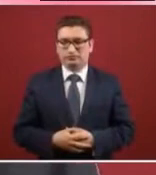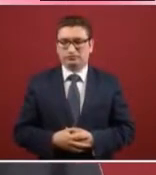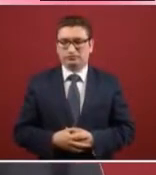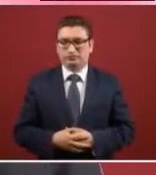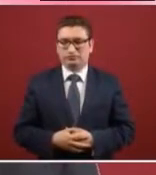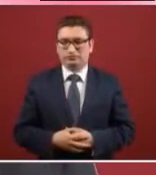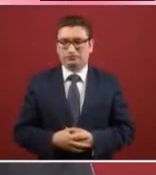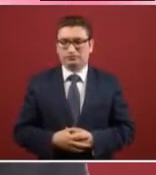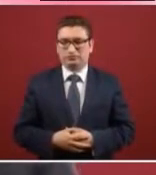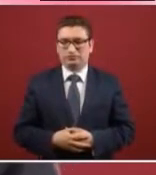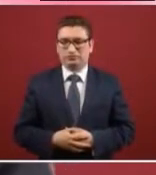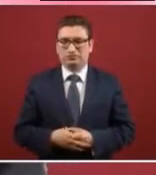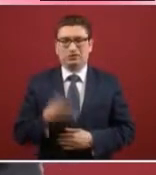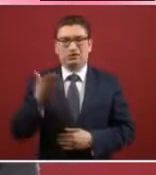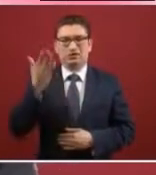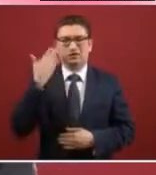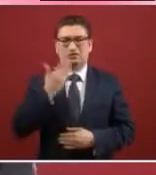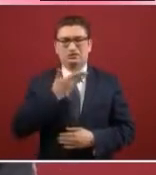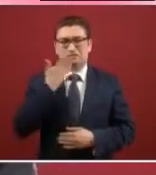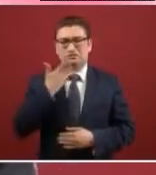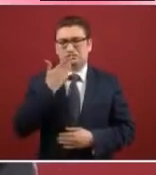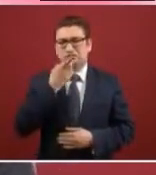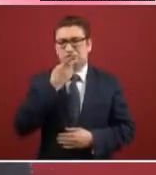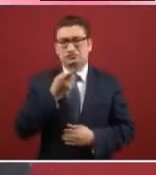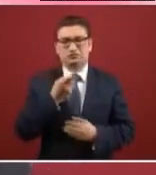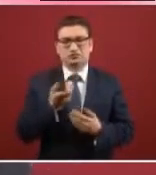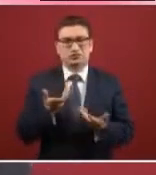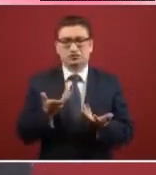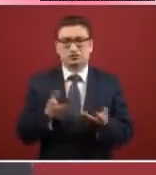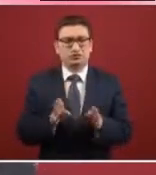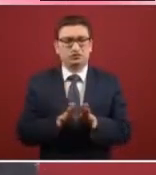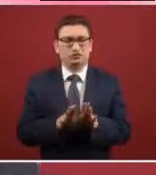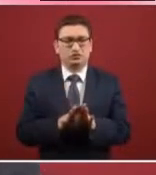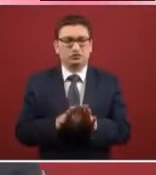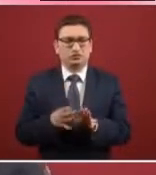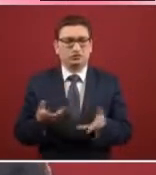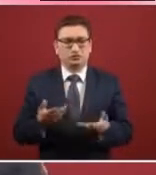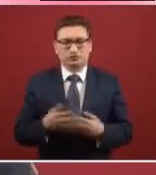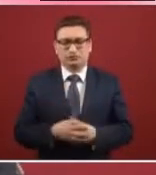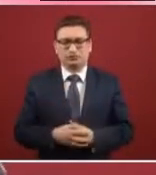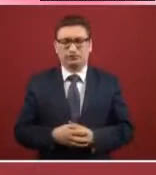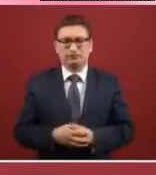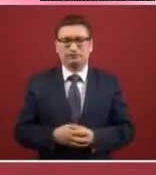Antes, before, se decía que they used era, to say